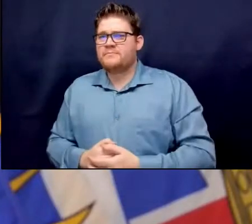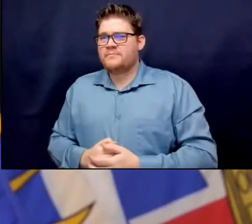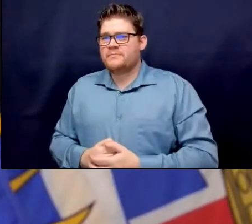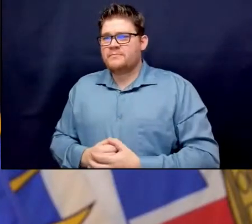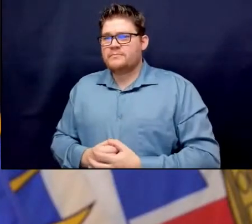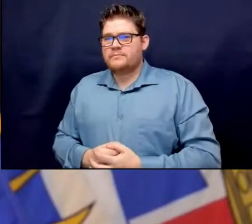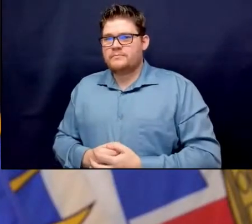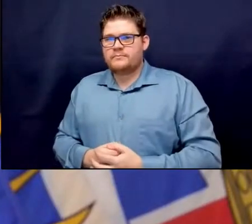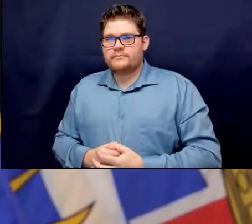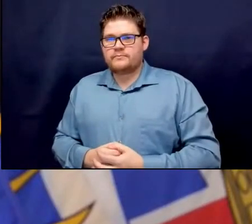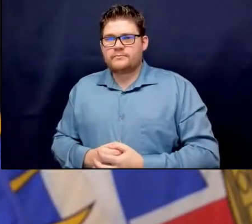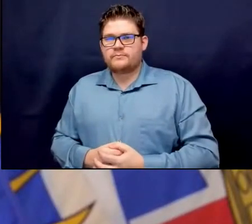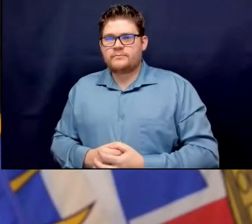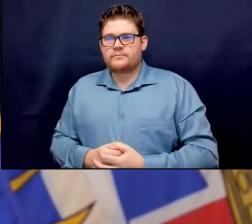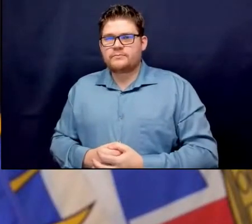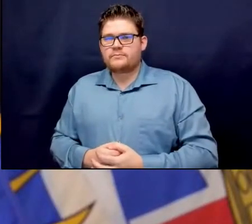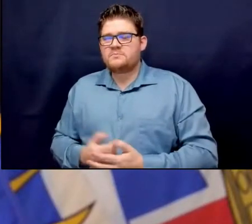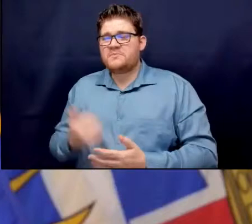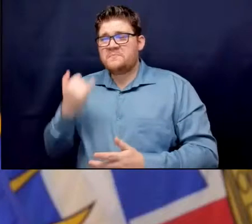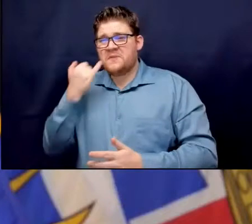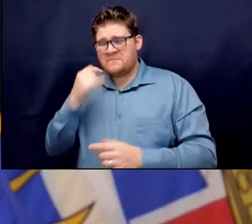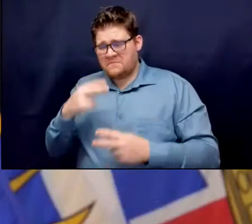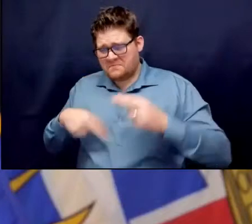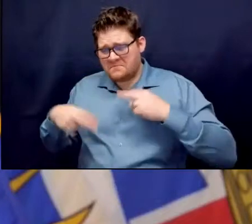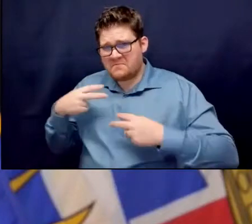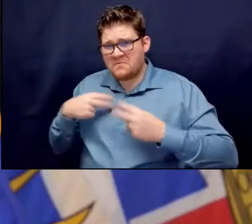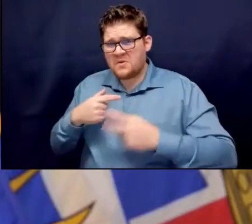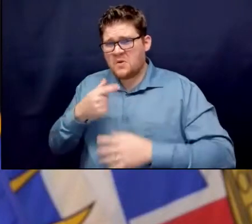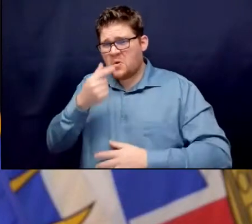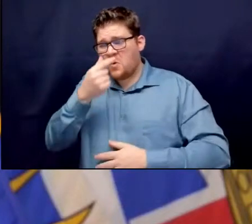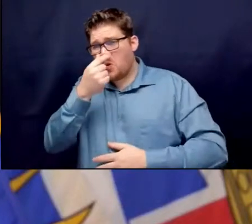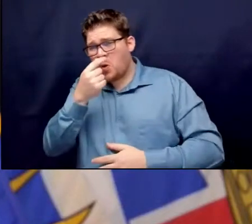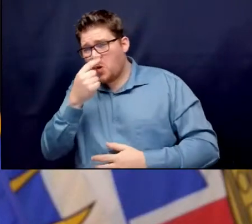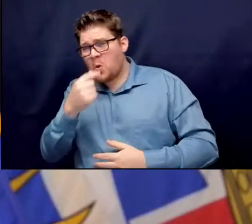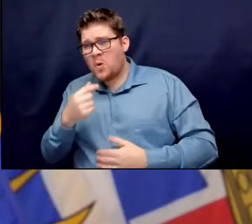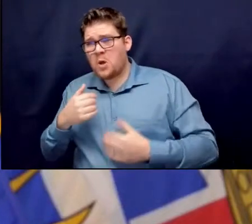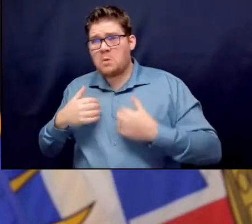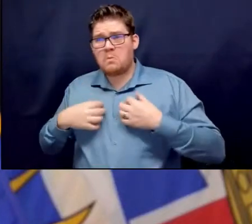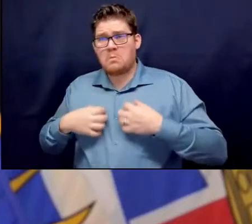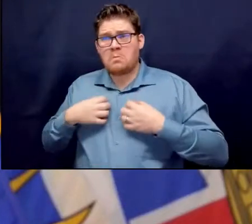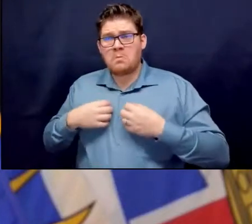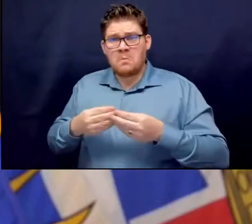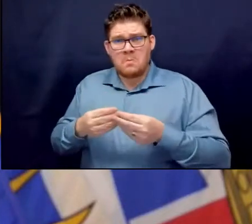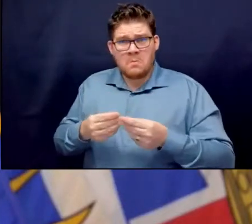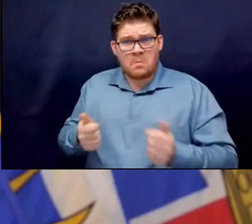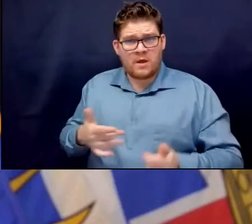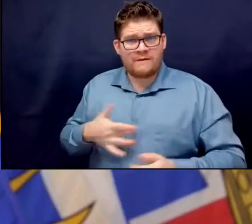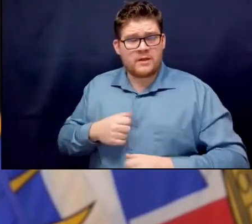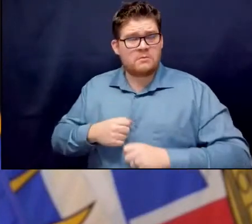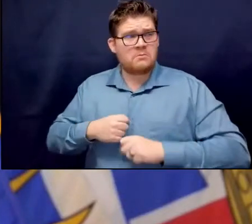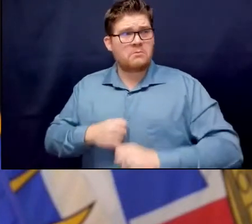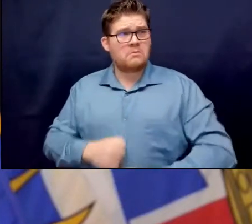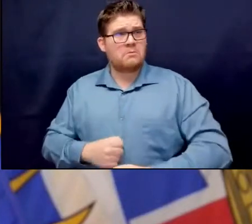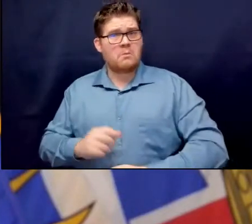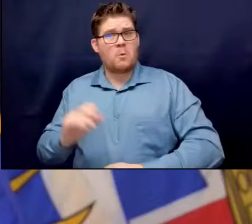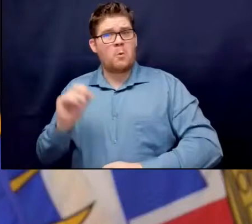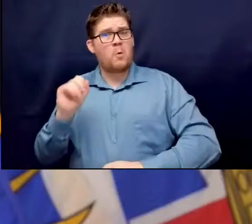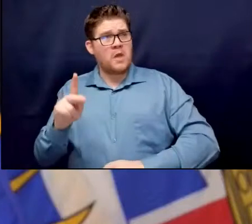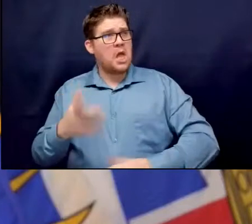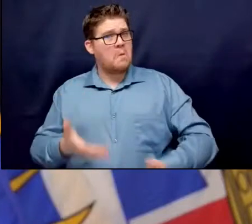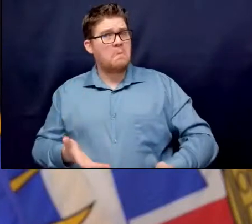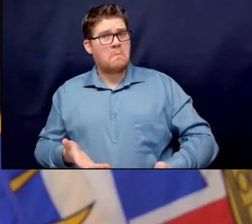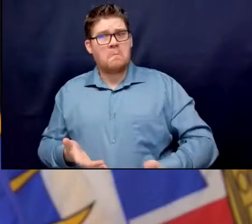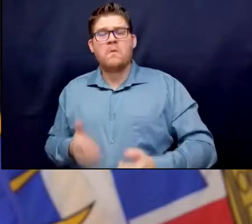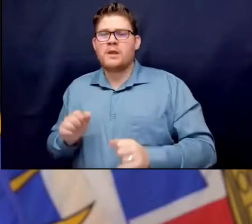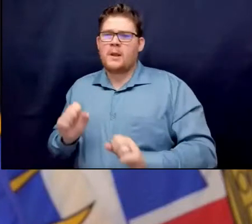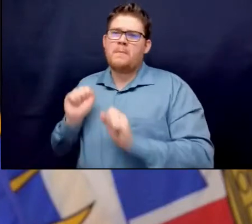clear, definitive, unchanging guidance is what we really want. But COVID is not allowing for that. The virus is changing and we